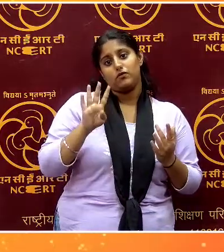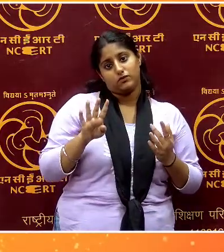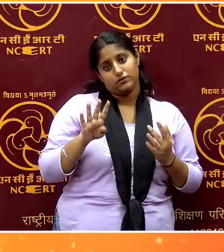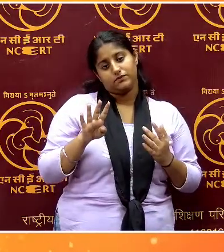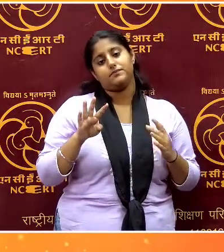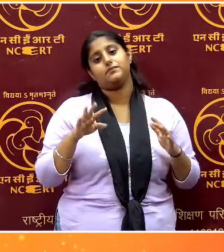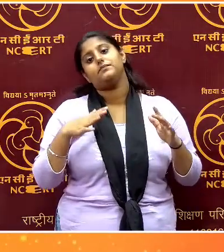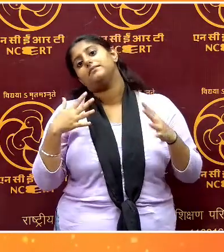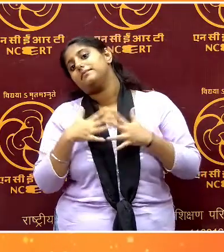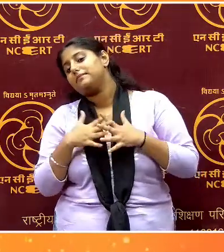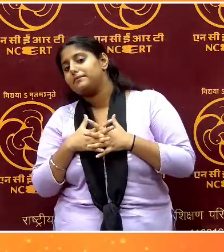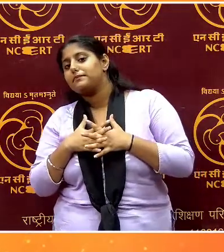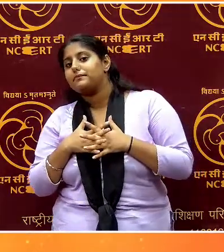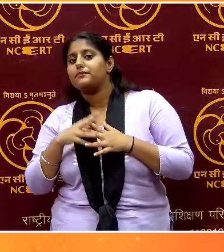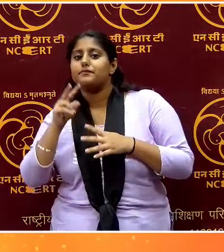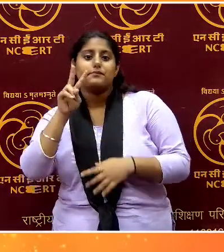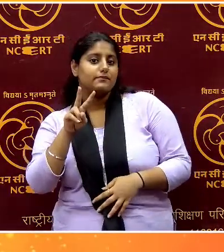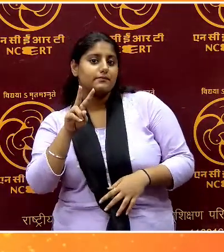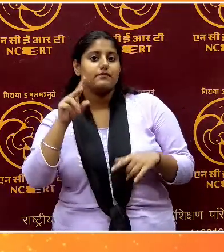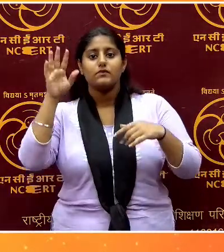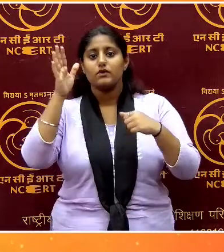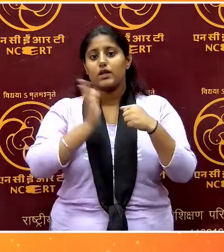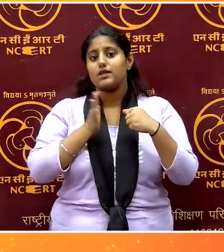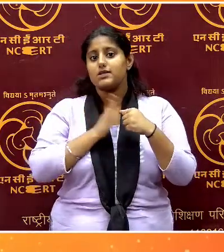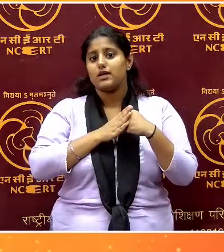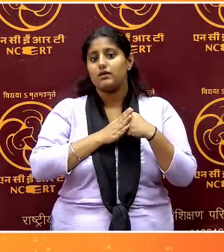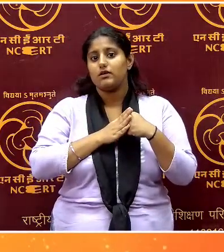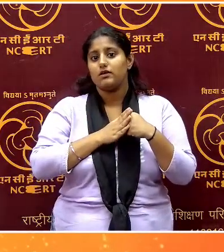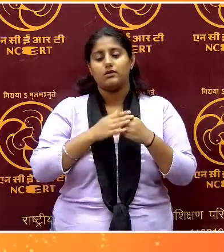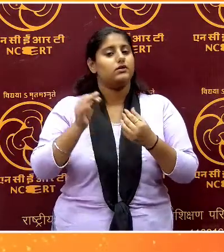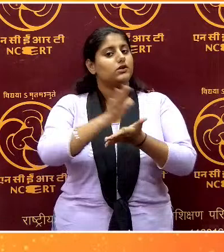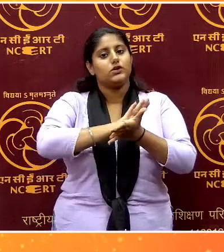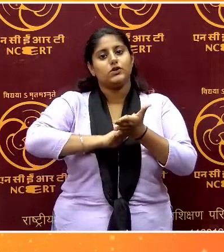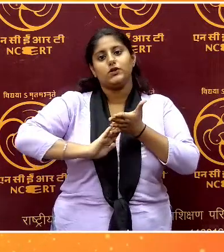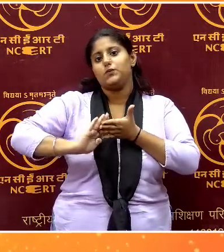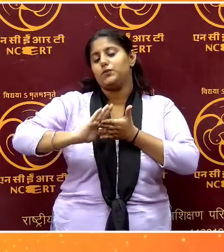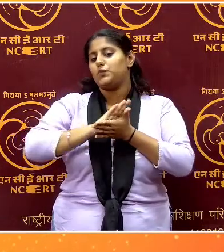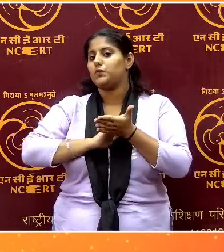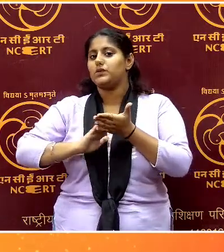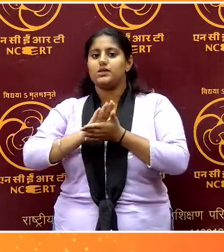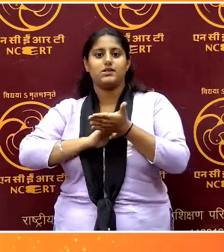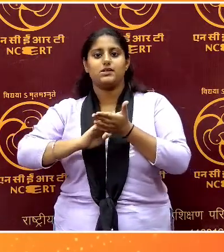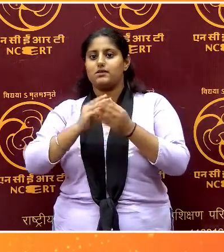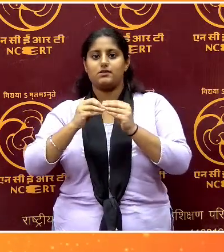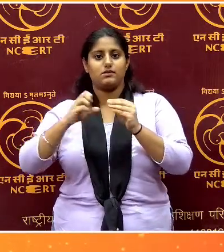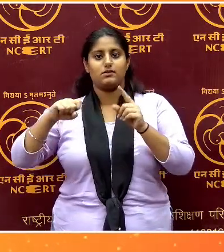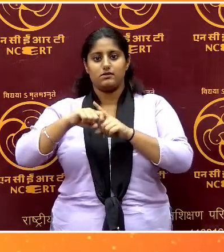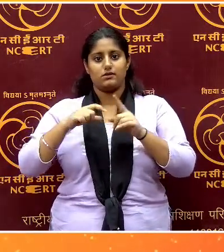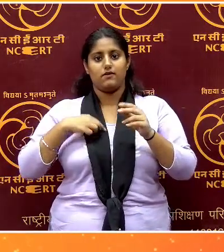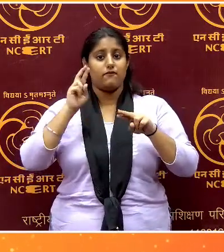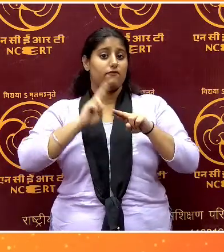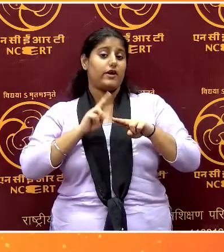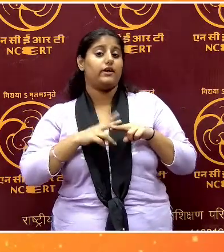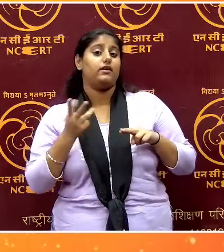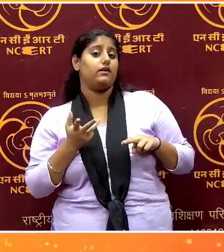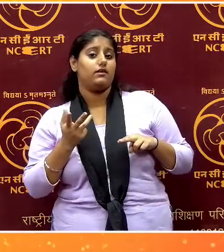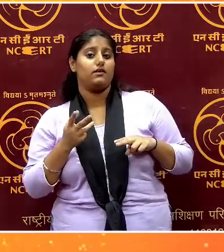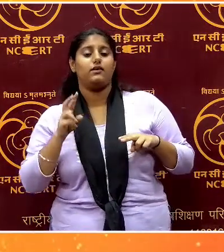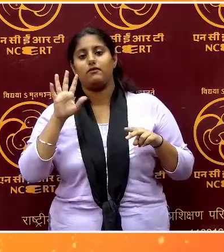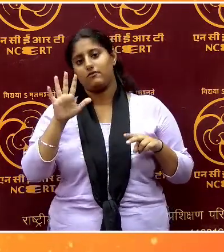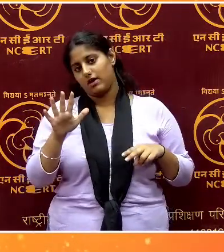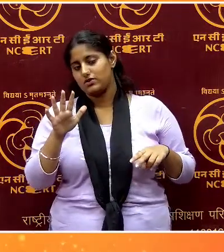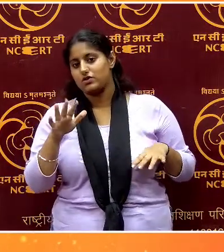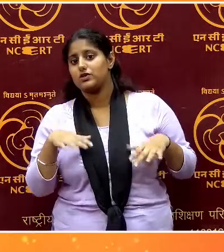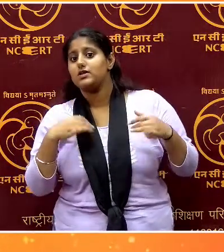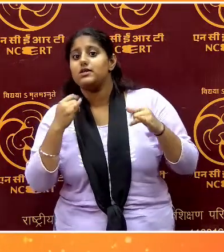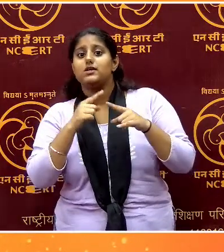Wednesday, 2. 2. And the Thursday, Thursday we have no books no were books. borrowed. What about Friday? yes, we have 5.